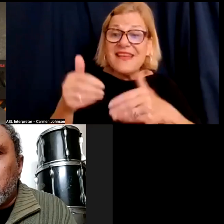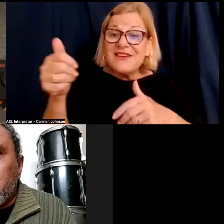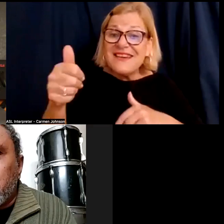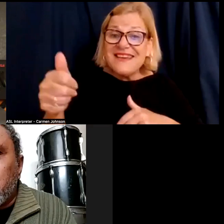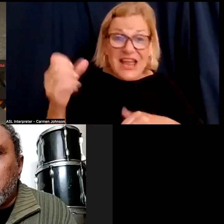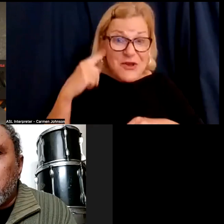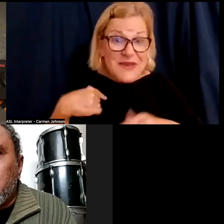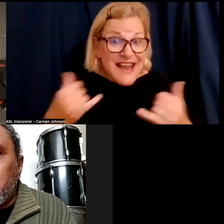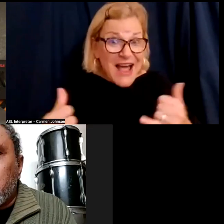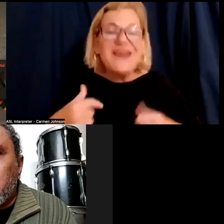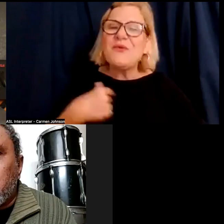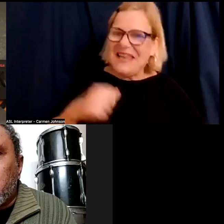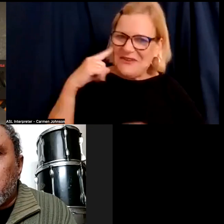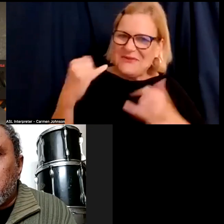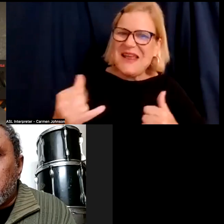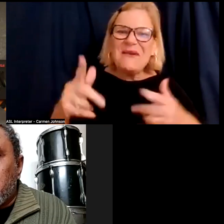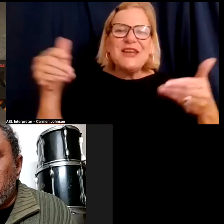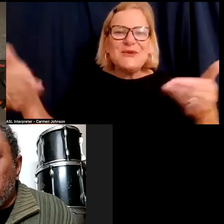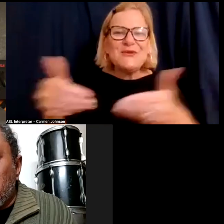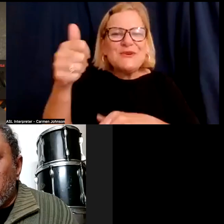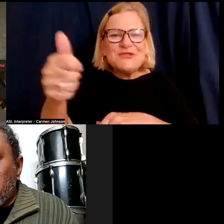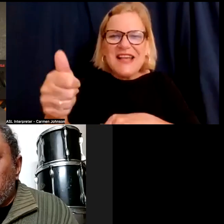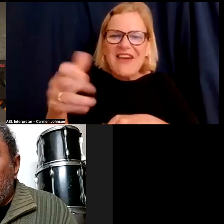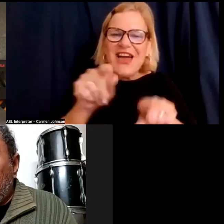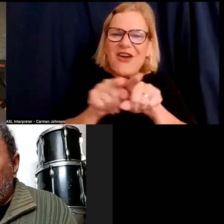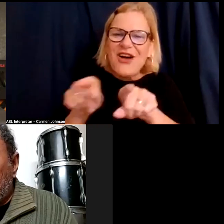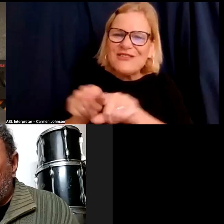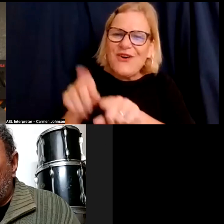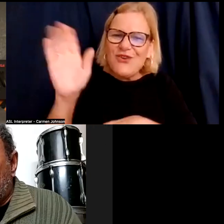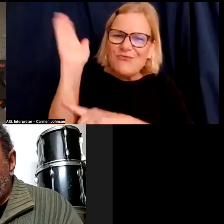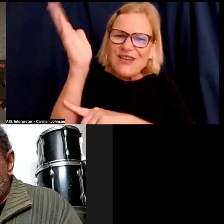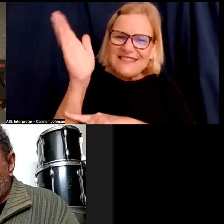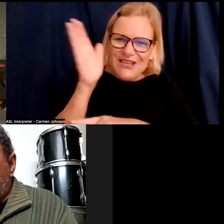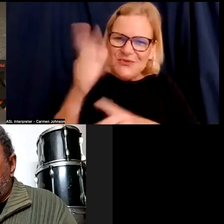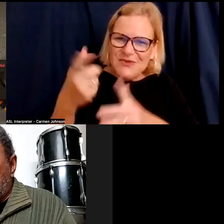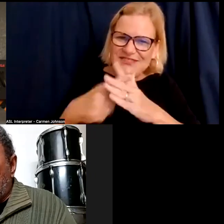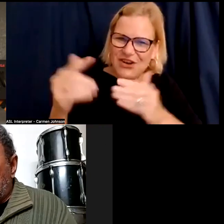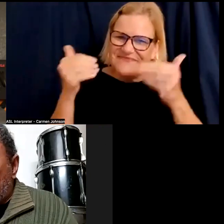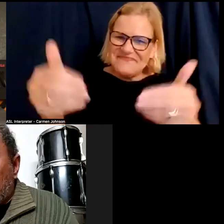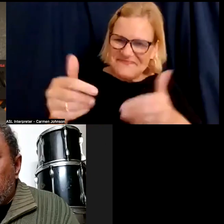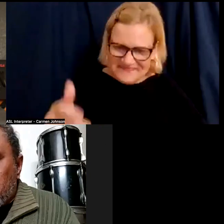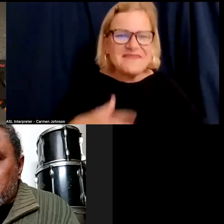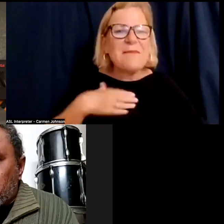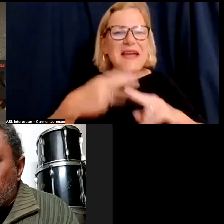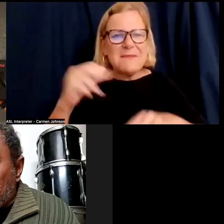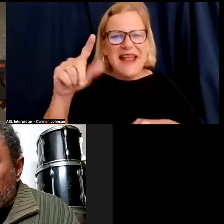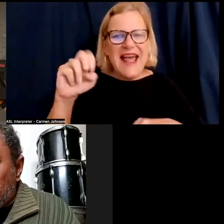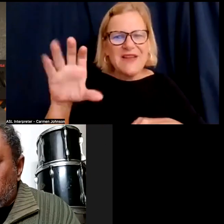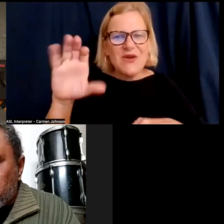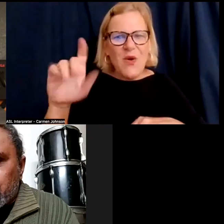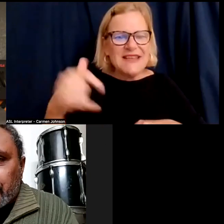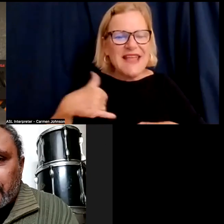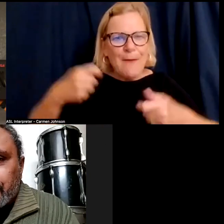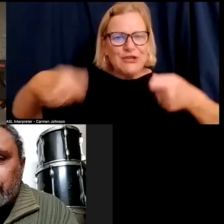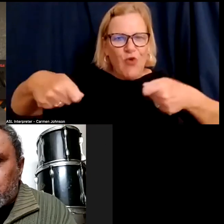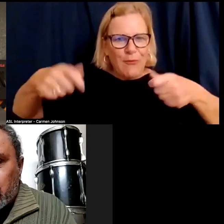now? We can hear you now. So introduce yourself and also your presentation. We'll get right to it. Okay, my name is Allan Colden. I'm a